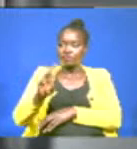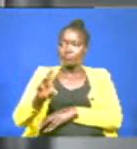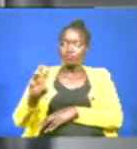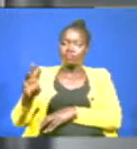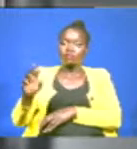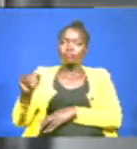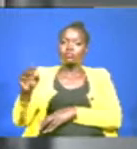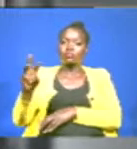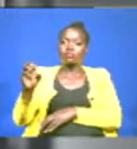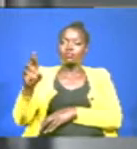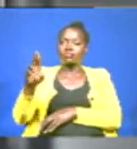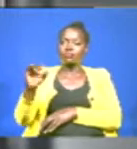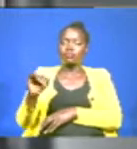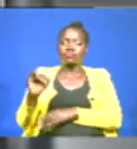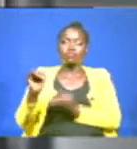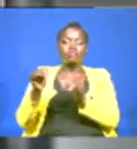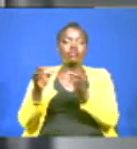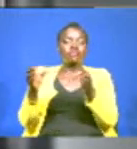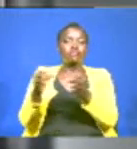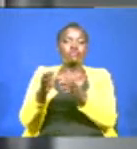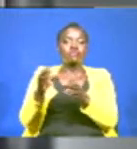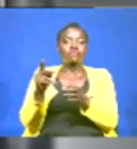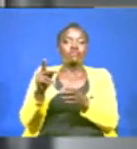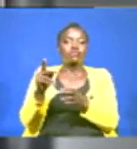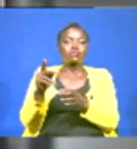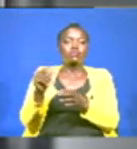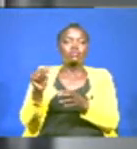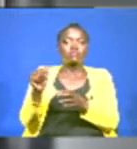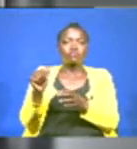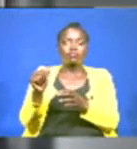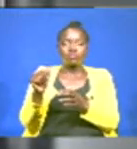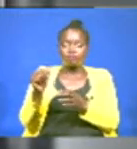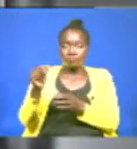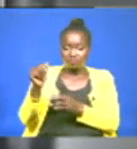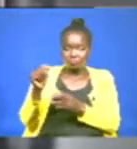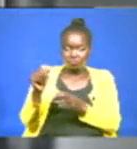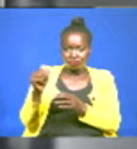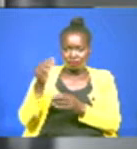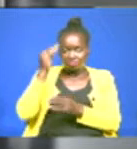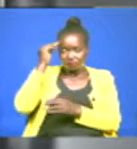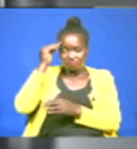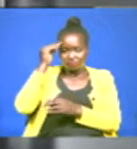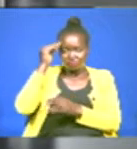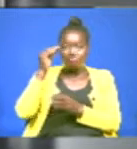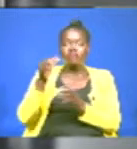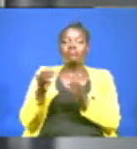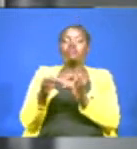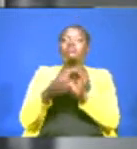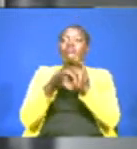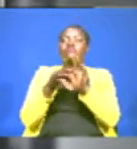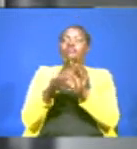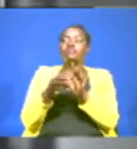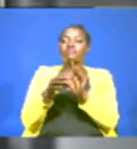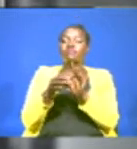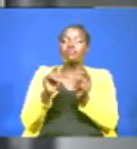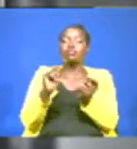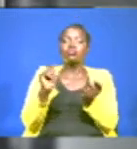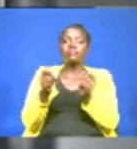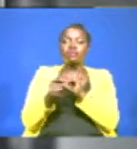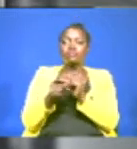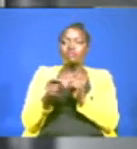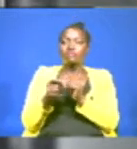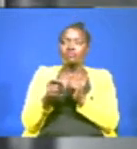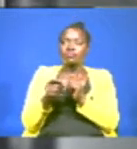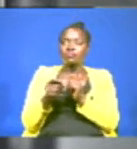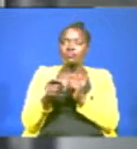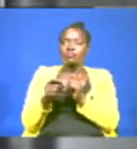up a new party, the Kenya Africa Study Union, KASU, whose name would later be changed to Kenya Africa